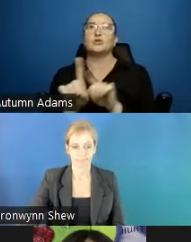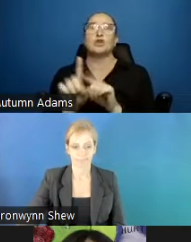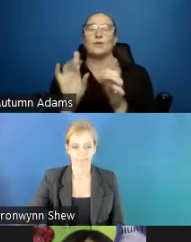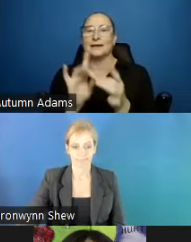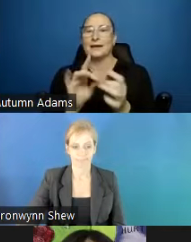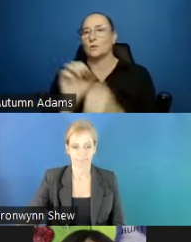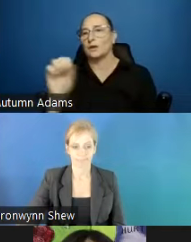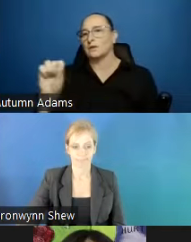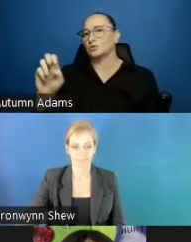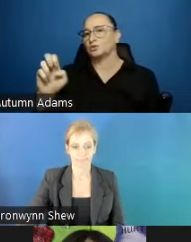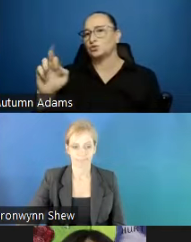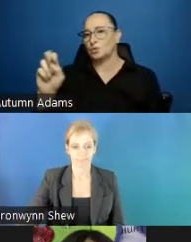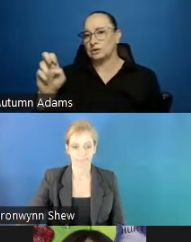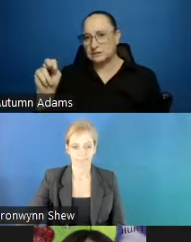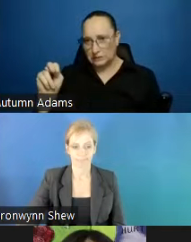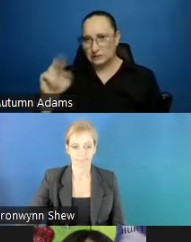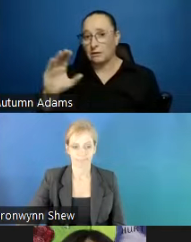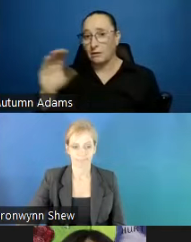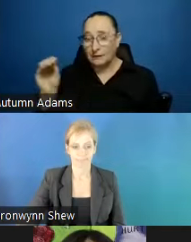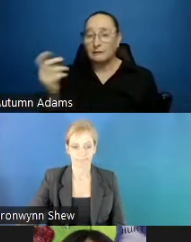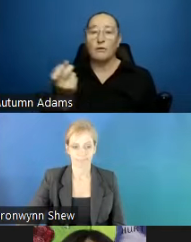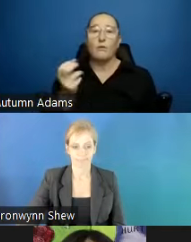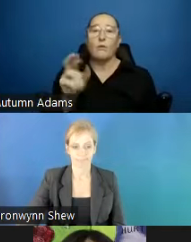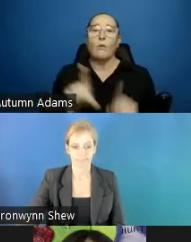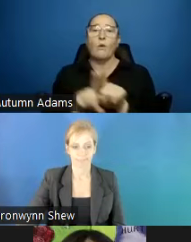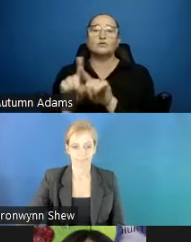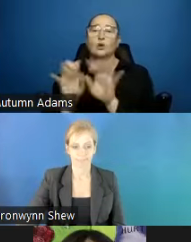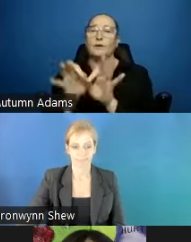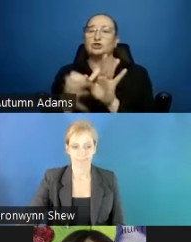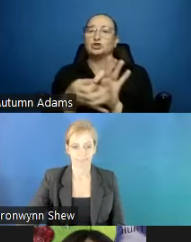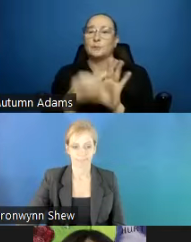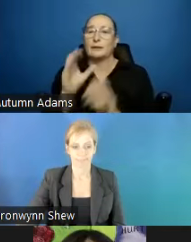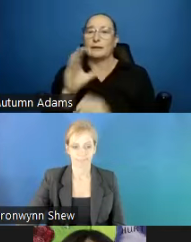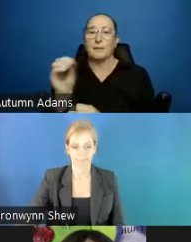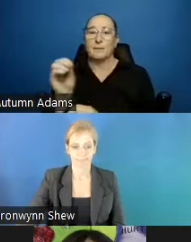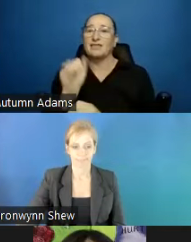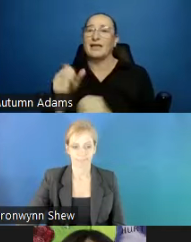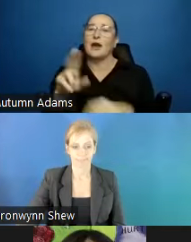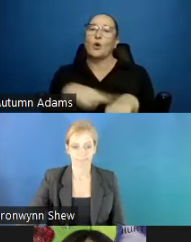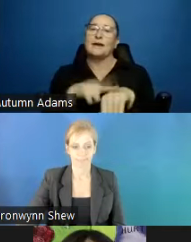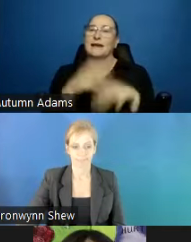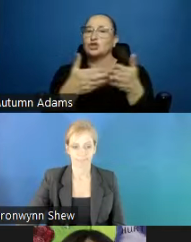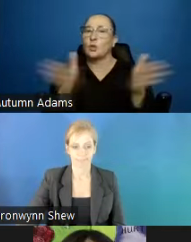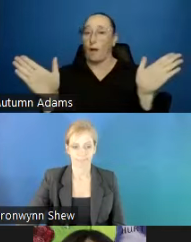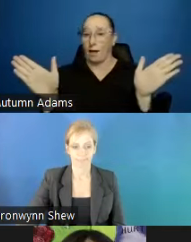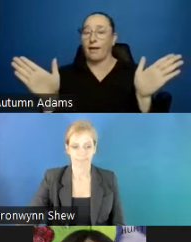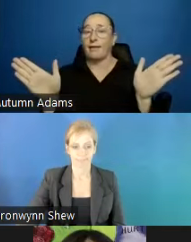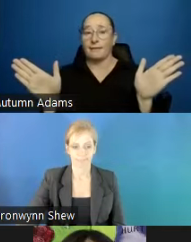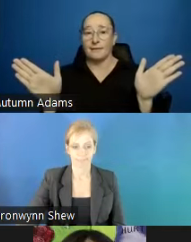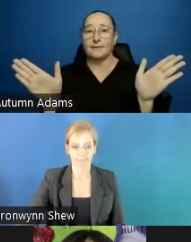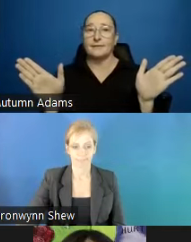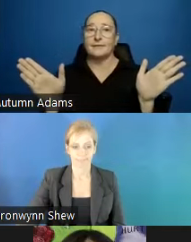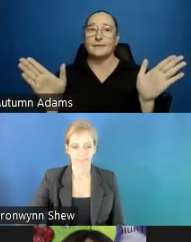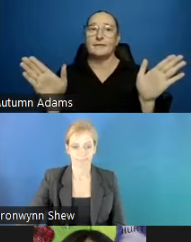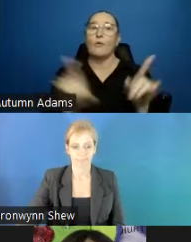And or individual states that have agencies that could provide that information. You may have to do some research,